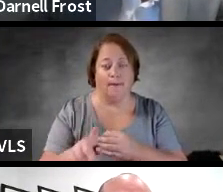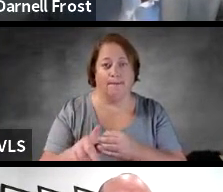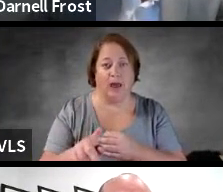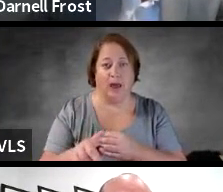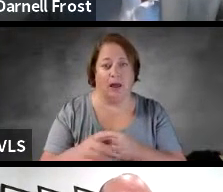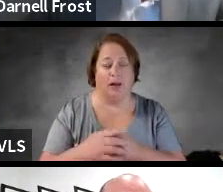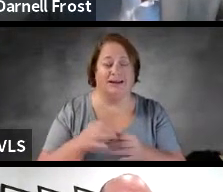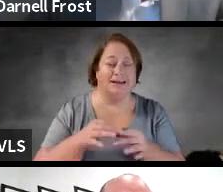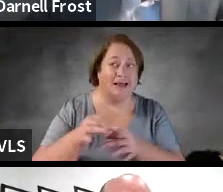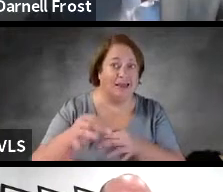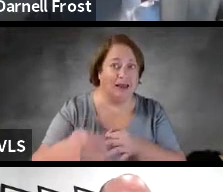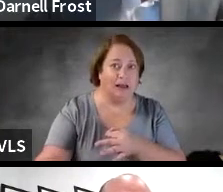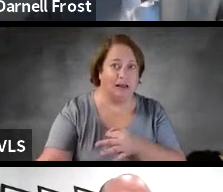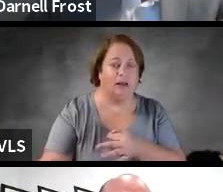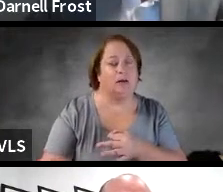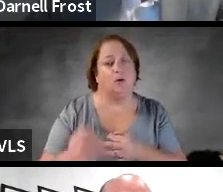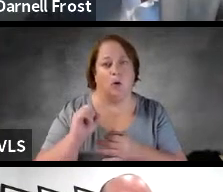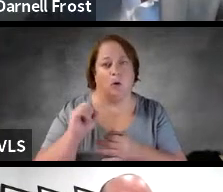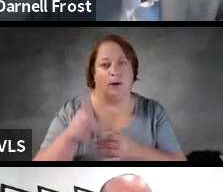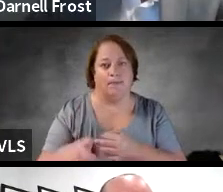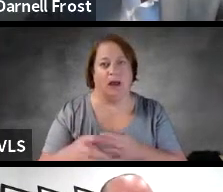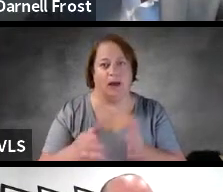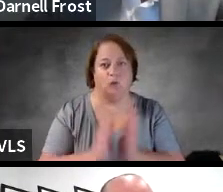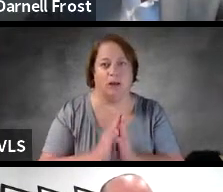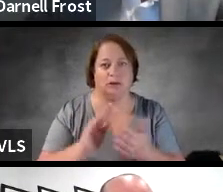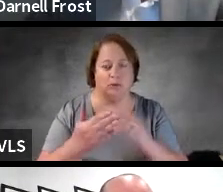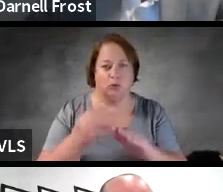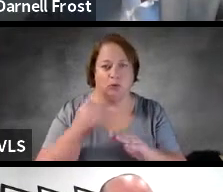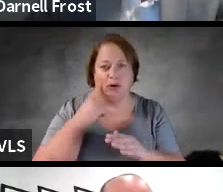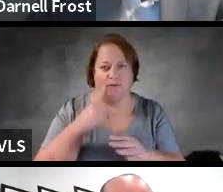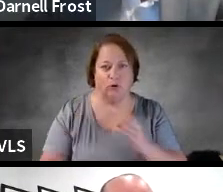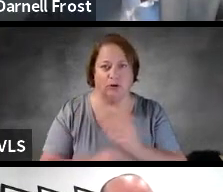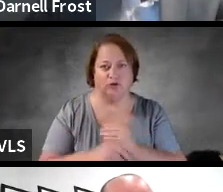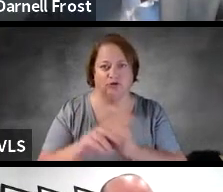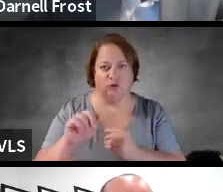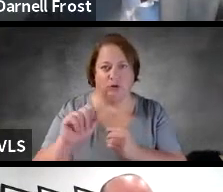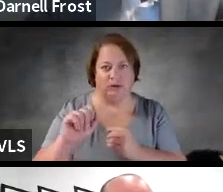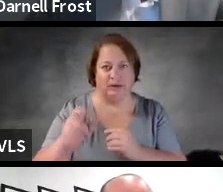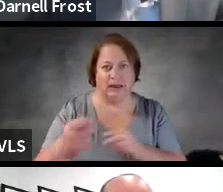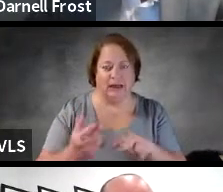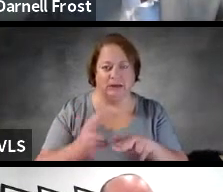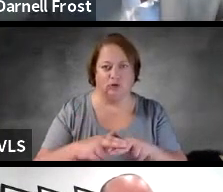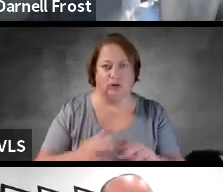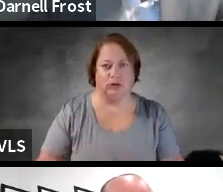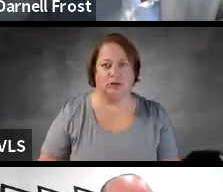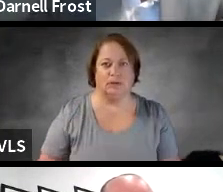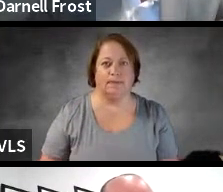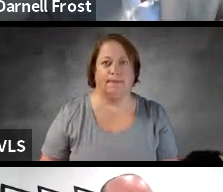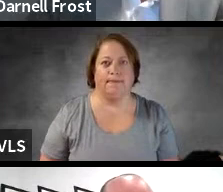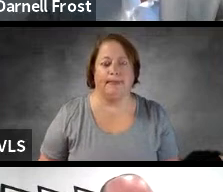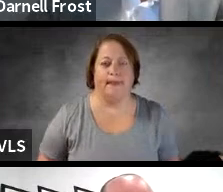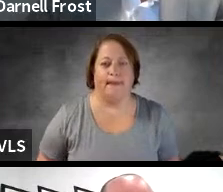delay as long as possible to go back to the community for an additional tax increase.